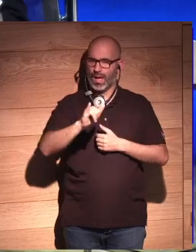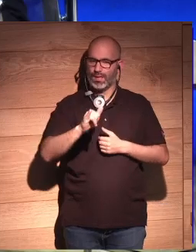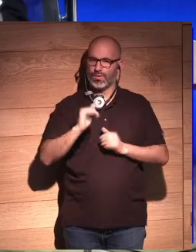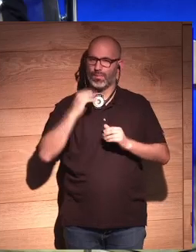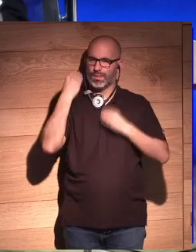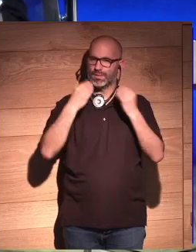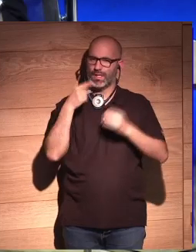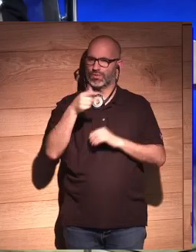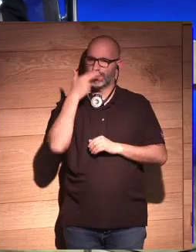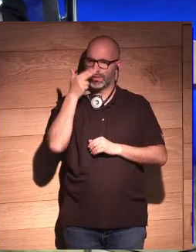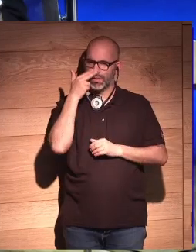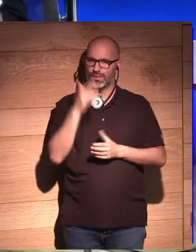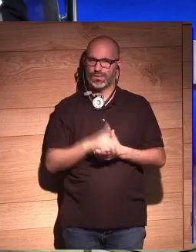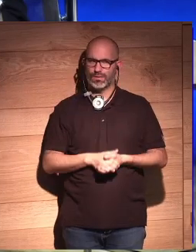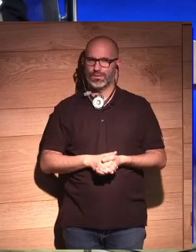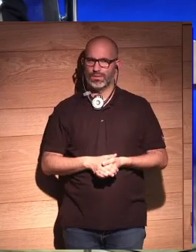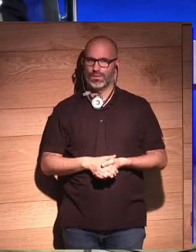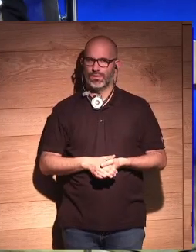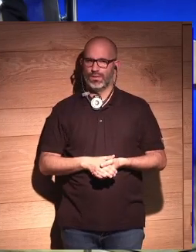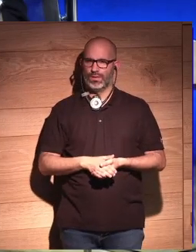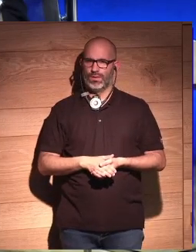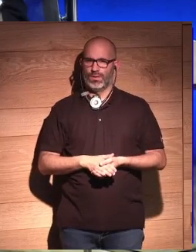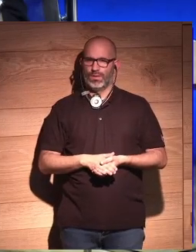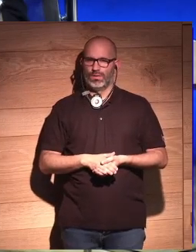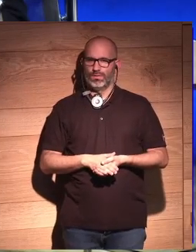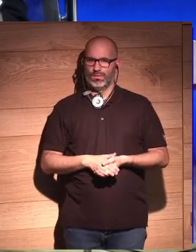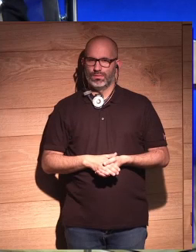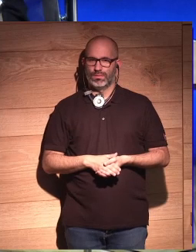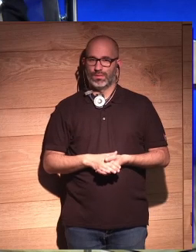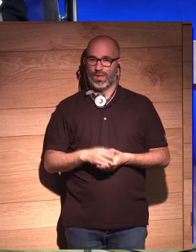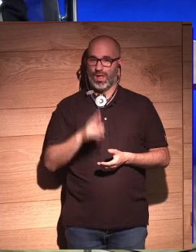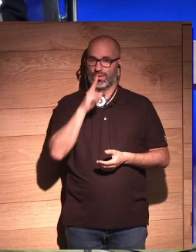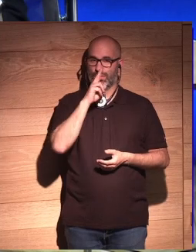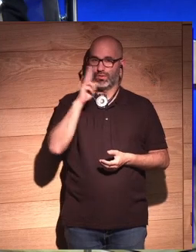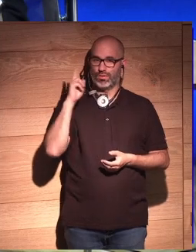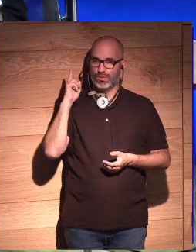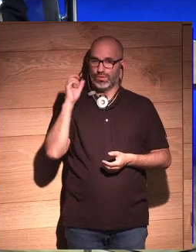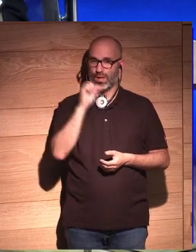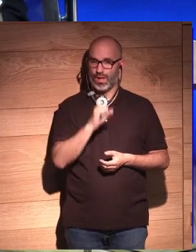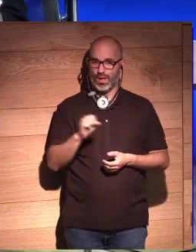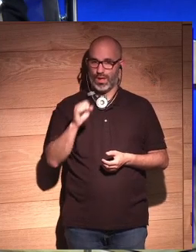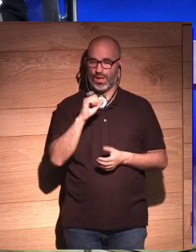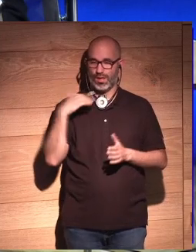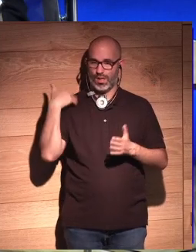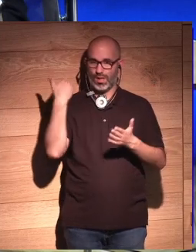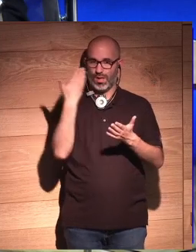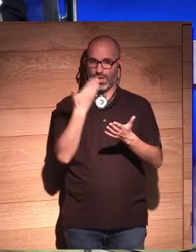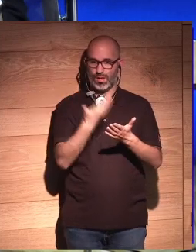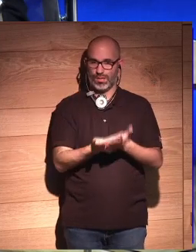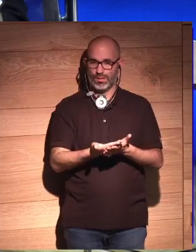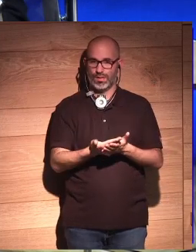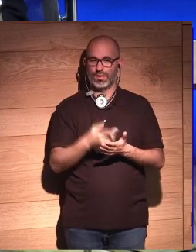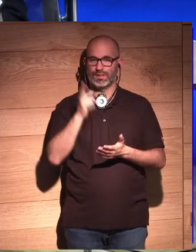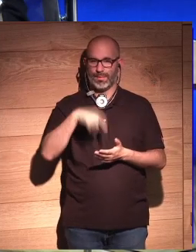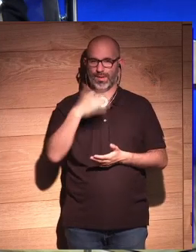because I realized, like, the last couple of years, I've had a shift in my attitude around death,